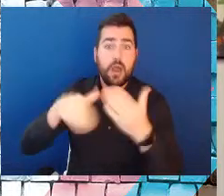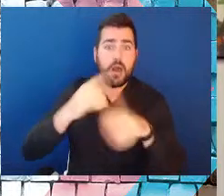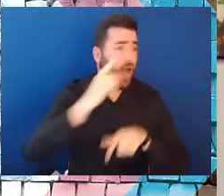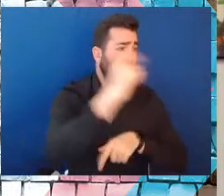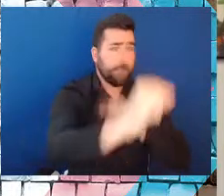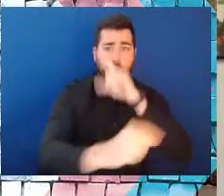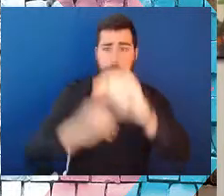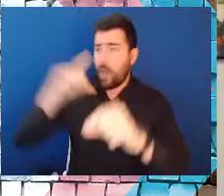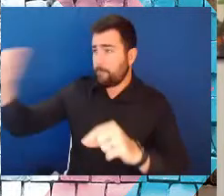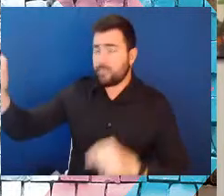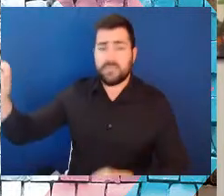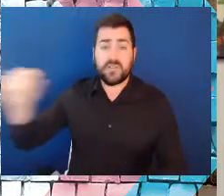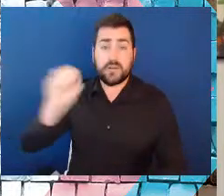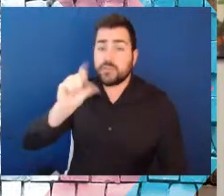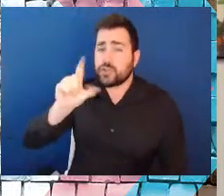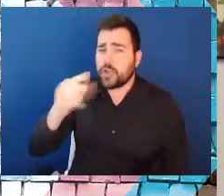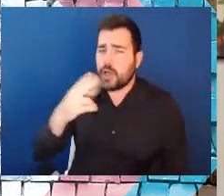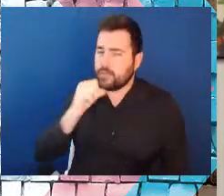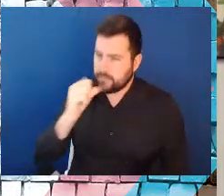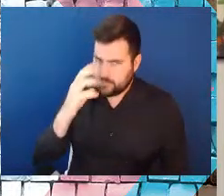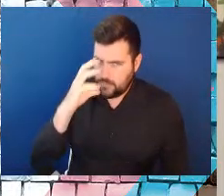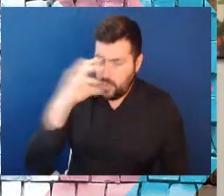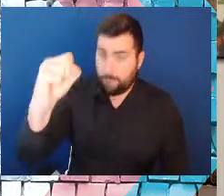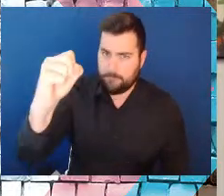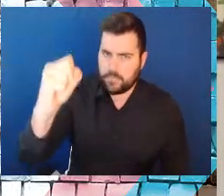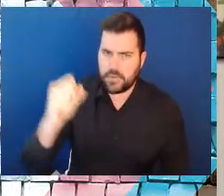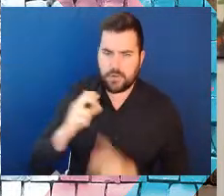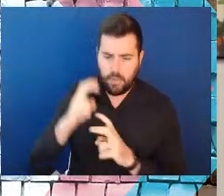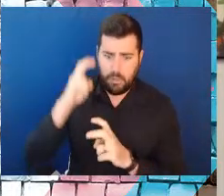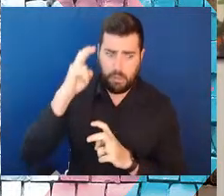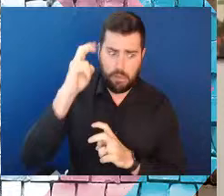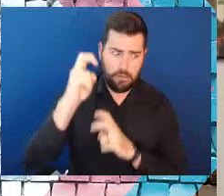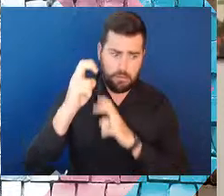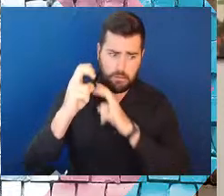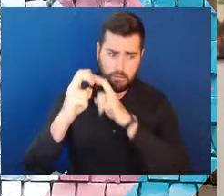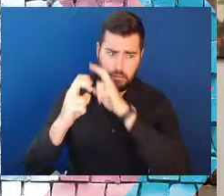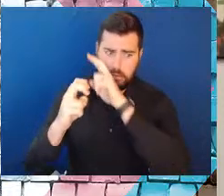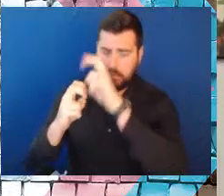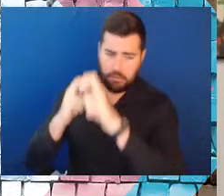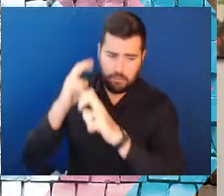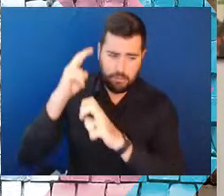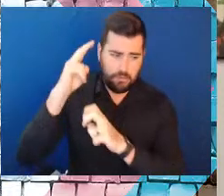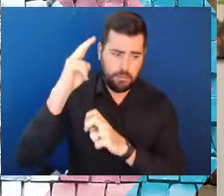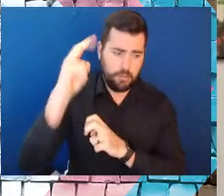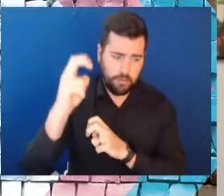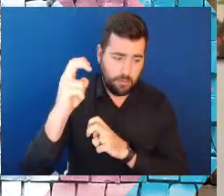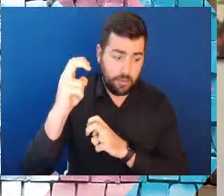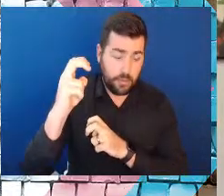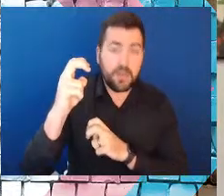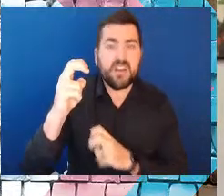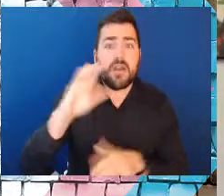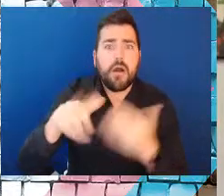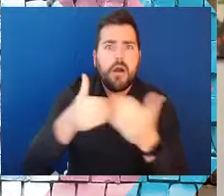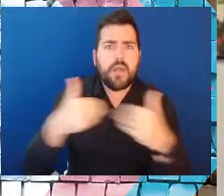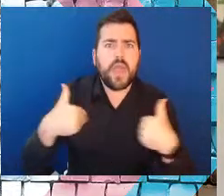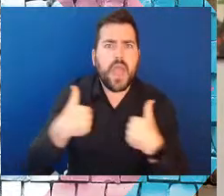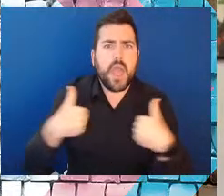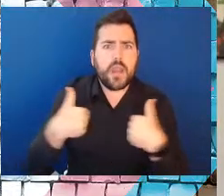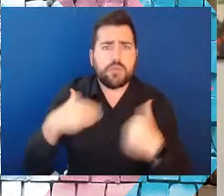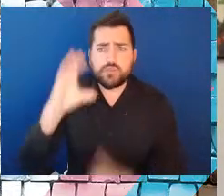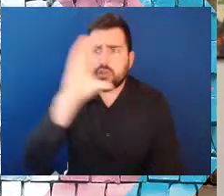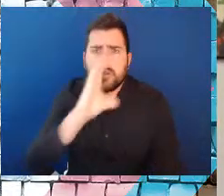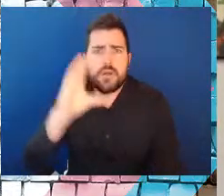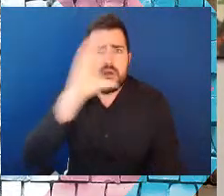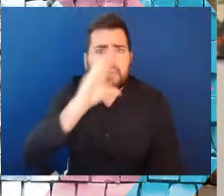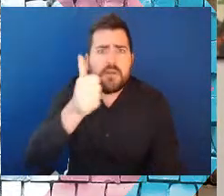run very fast, but it did get out of there. And they searched for some help because they also wanted to share the